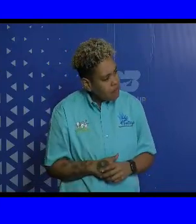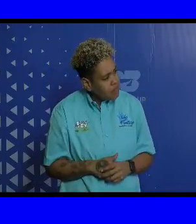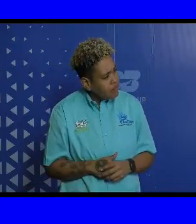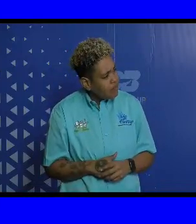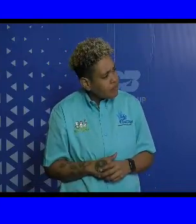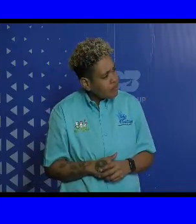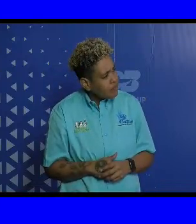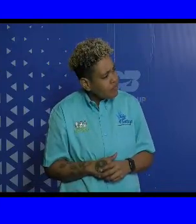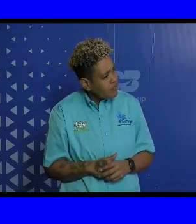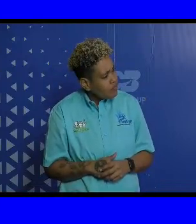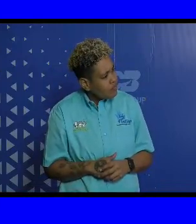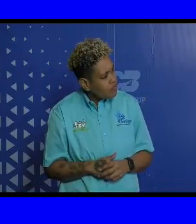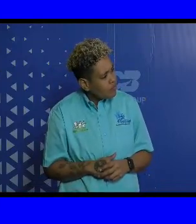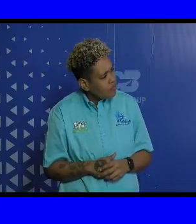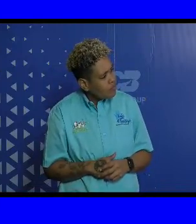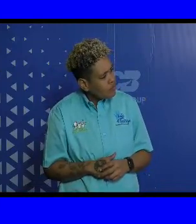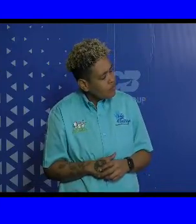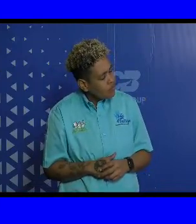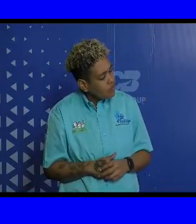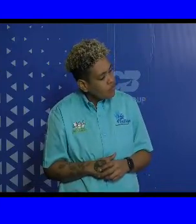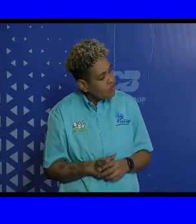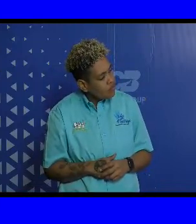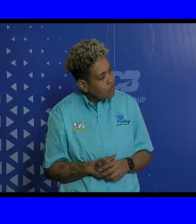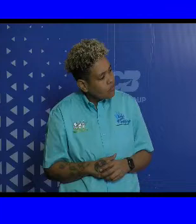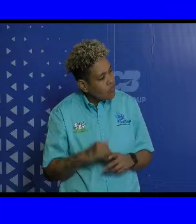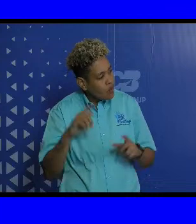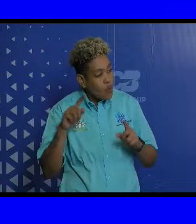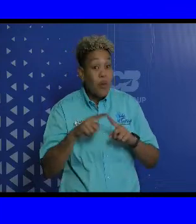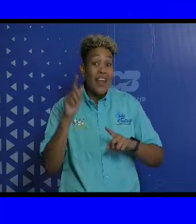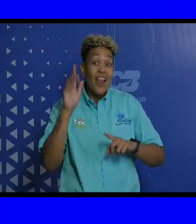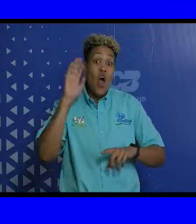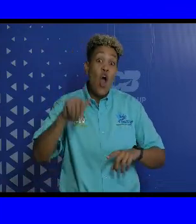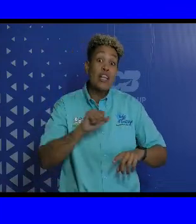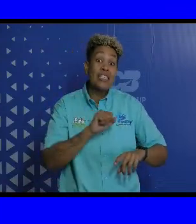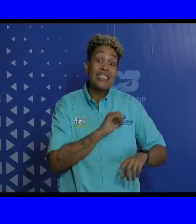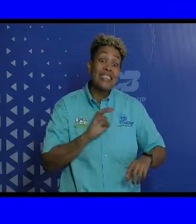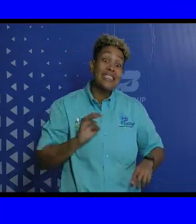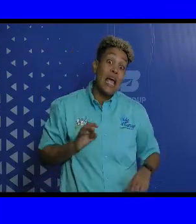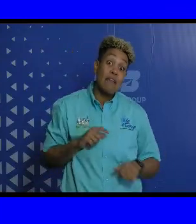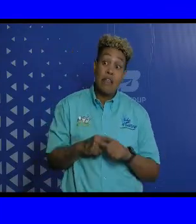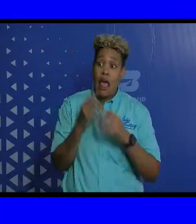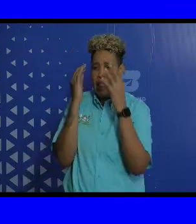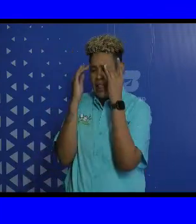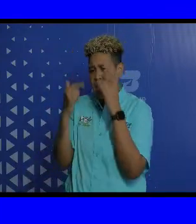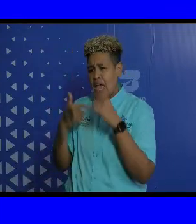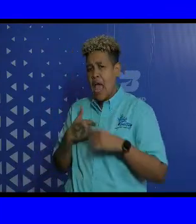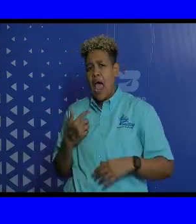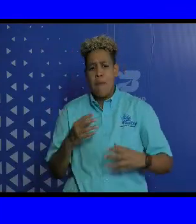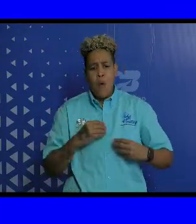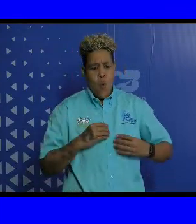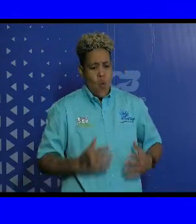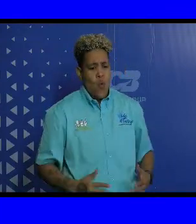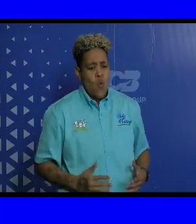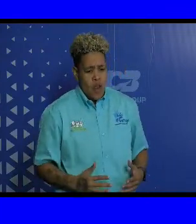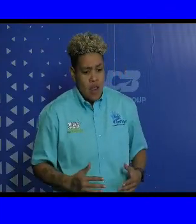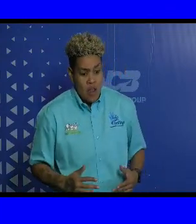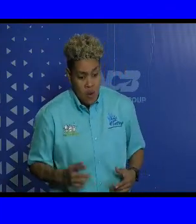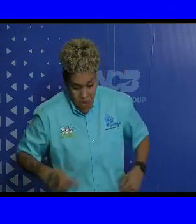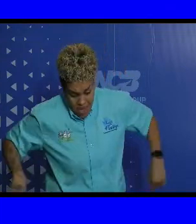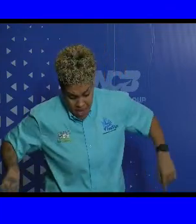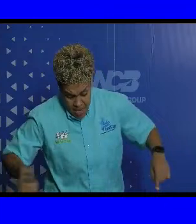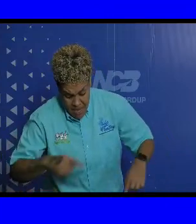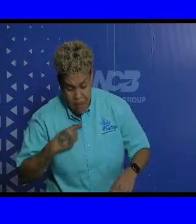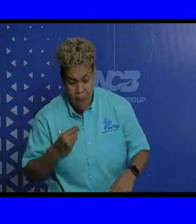will also, once each and every staff member start thinking, I am an owner, firstly, of